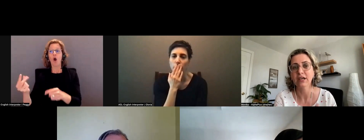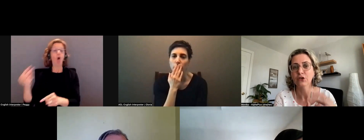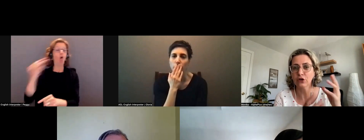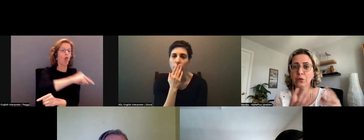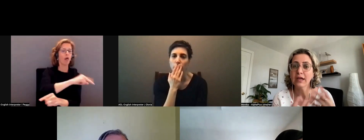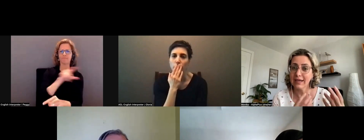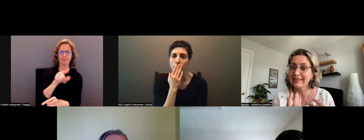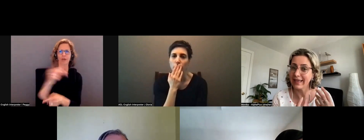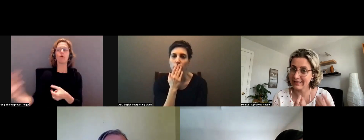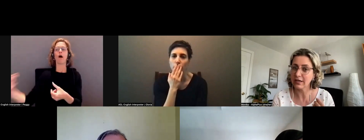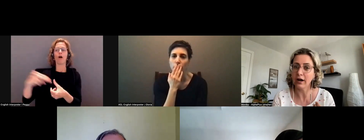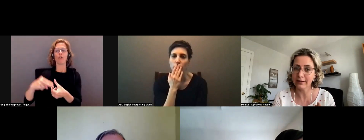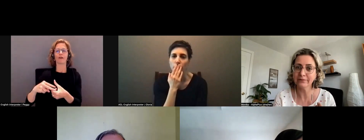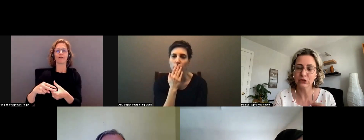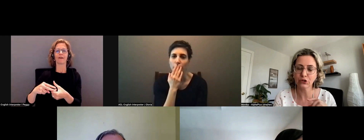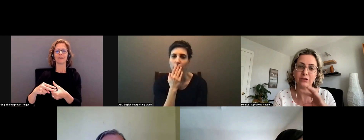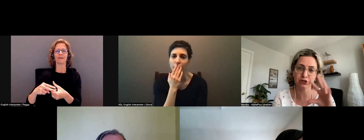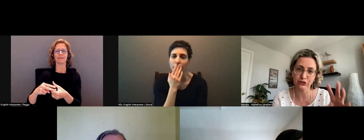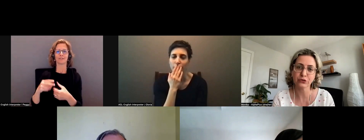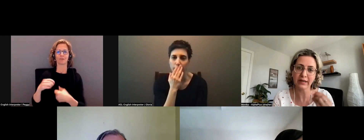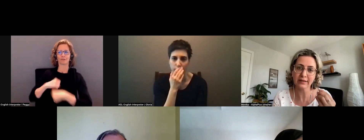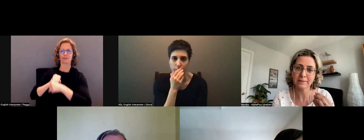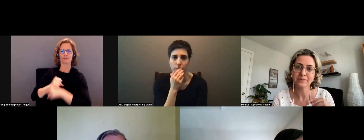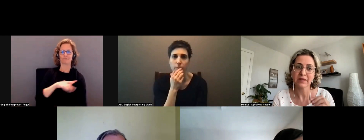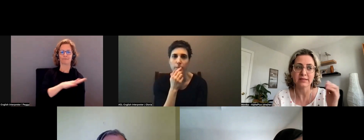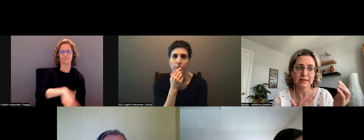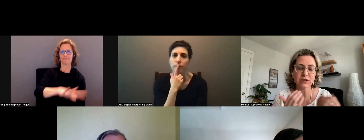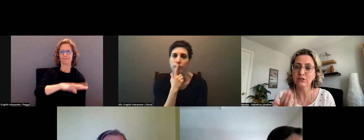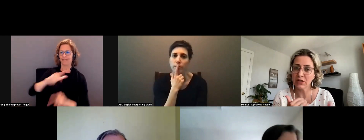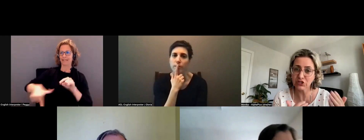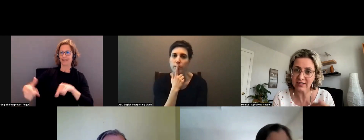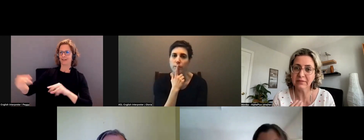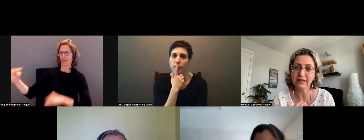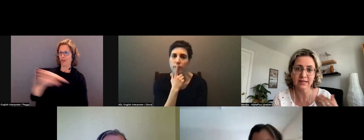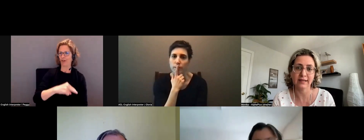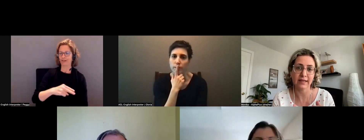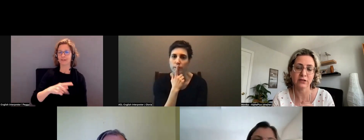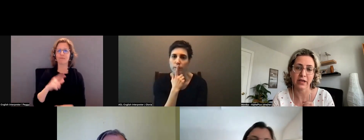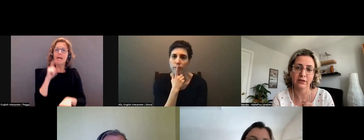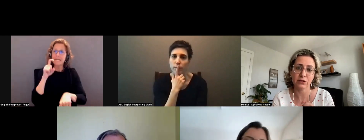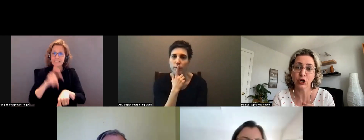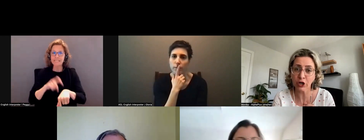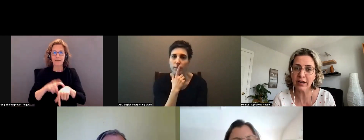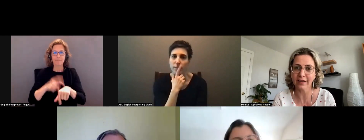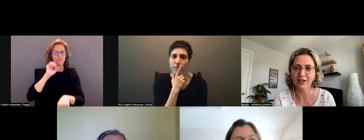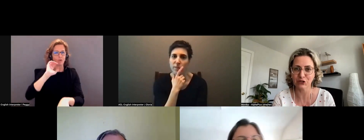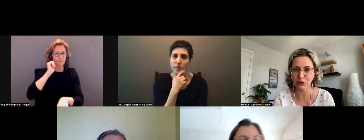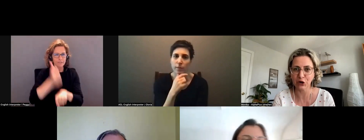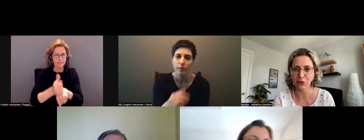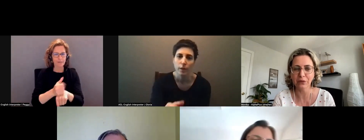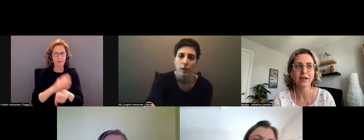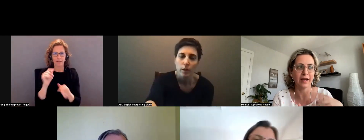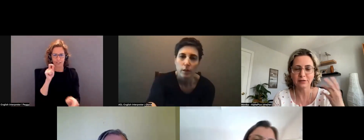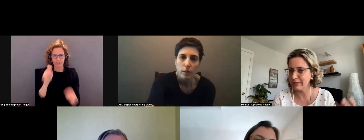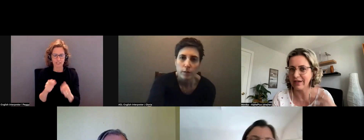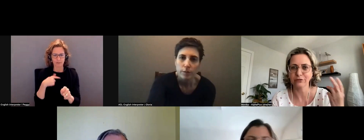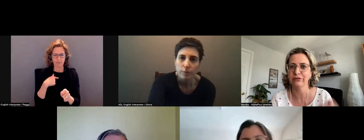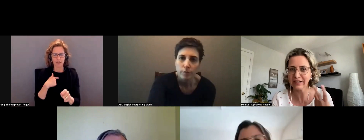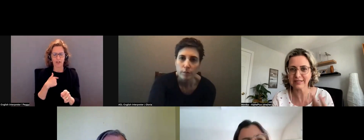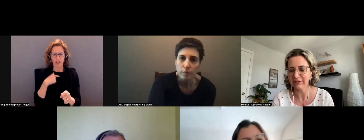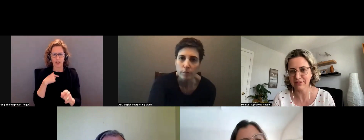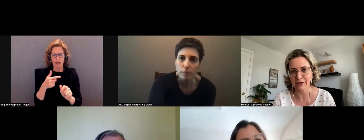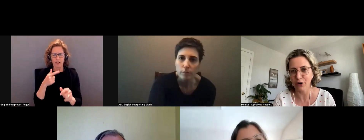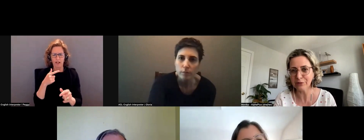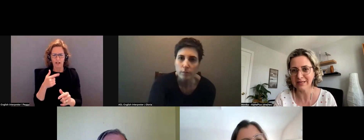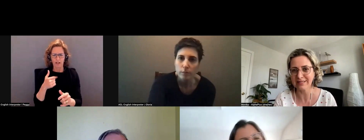resources. So it takes time to get used to it, and sometimes adjustments and learning as you go. And we have to